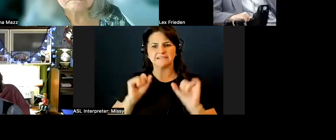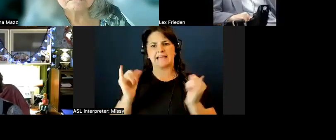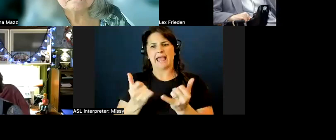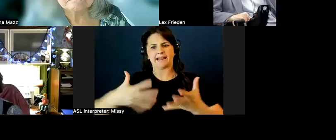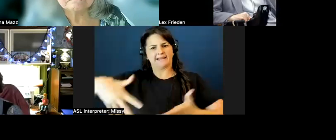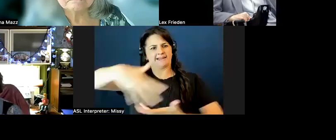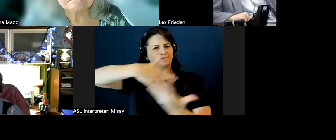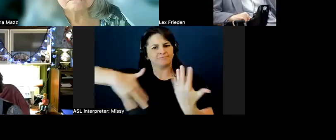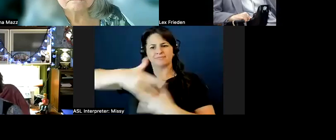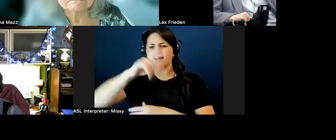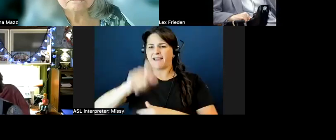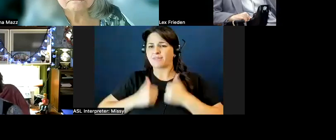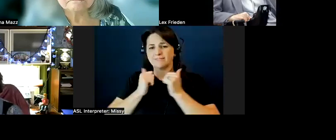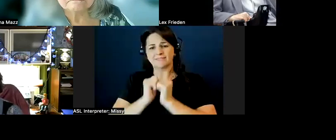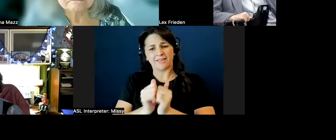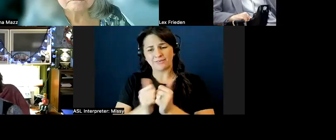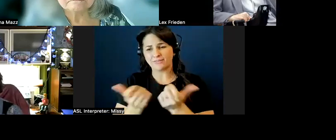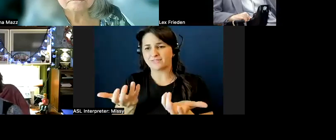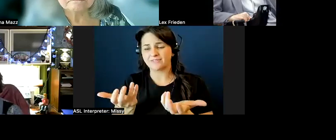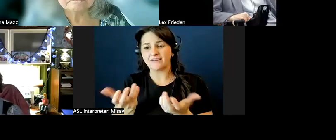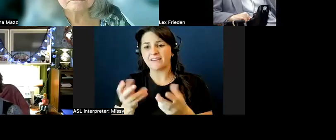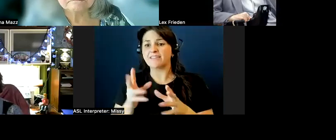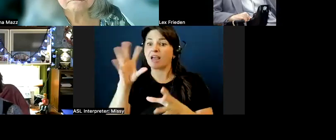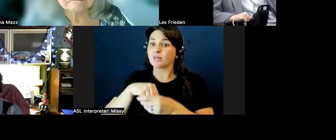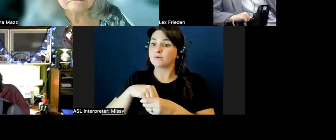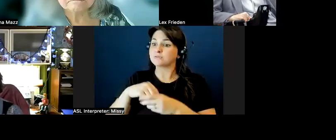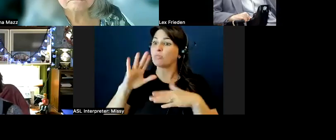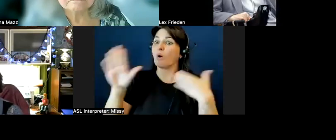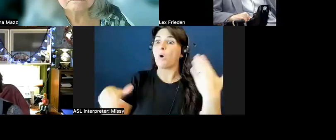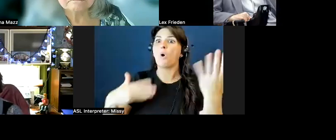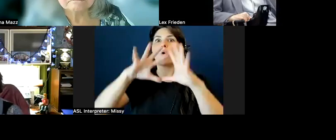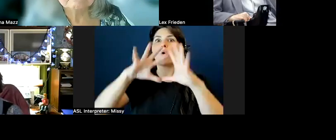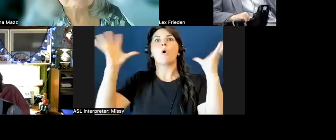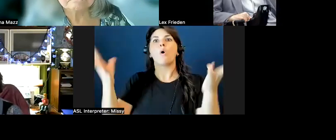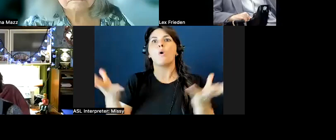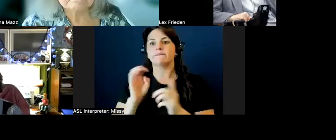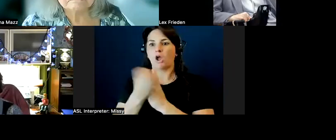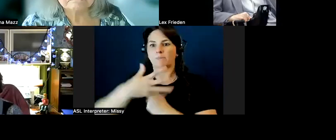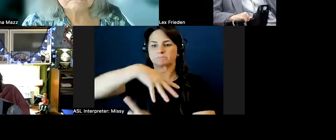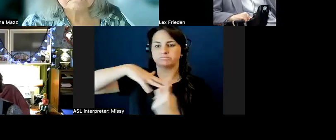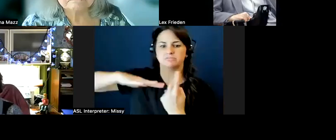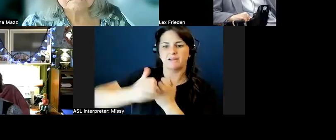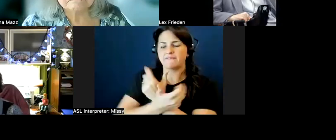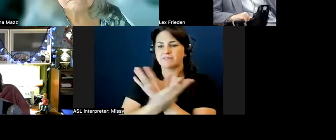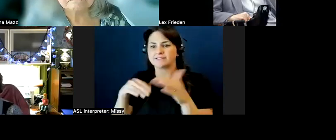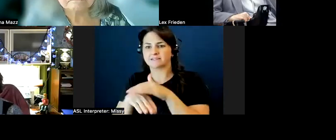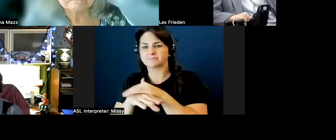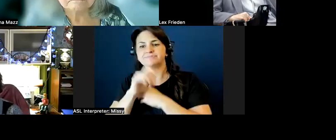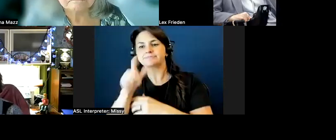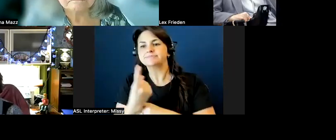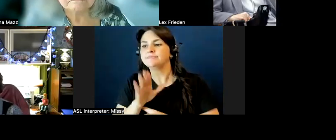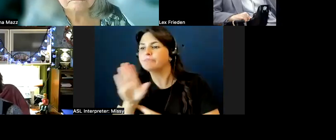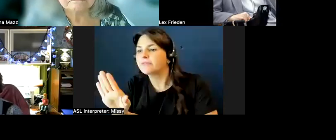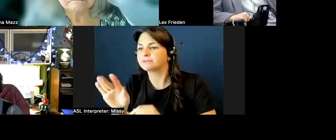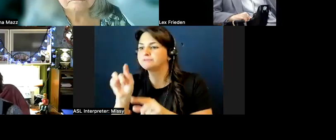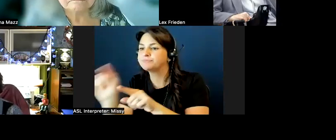together. And that includes making the whole environment accessible, not just the spaces that they're designing